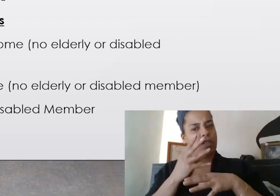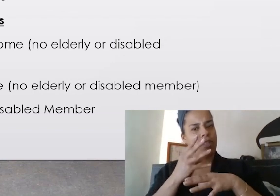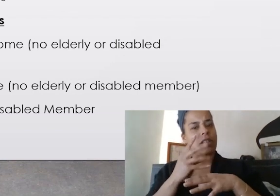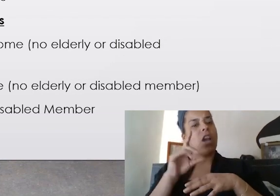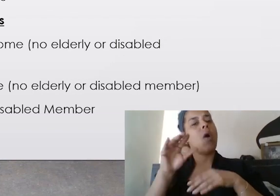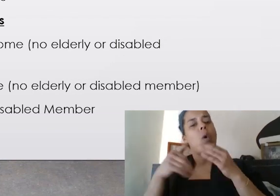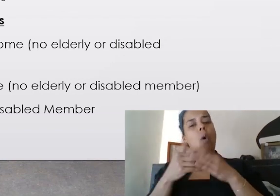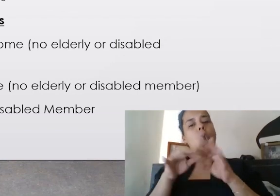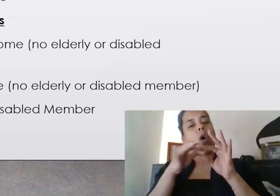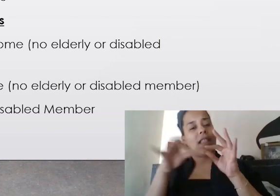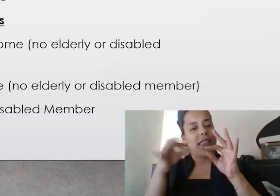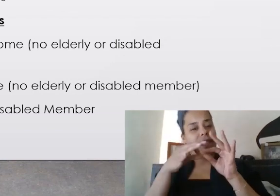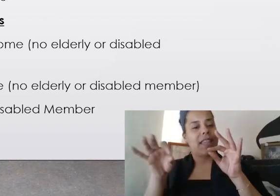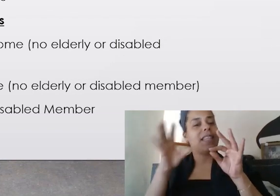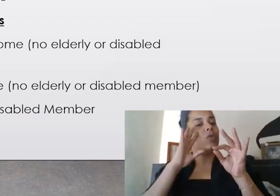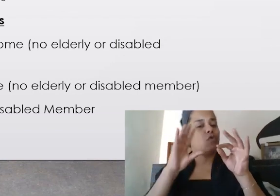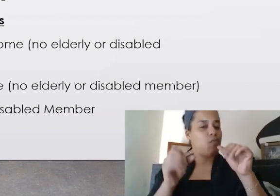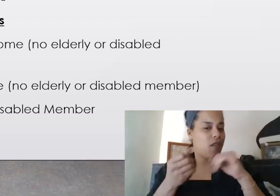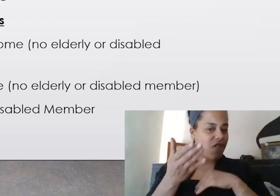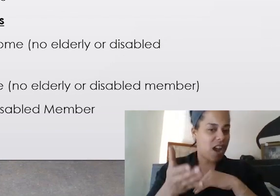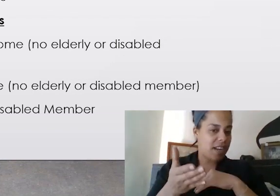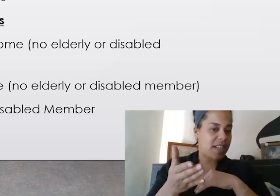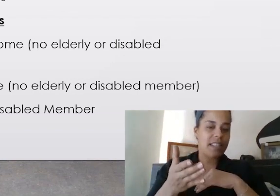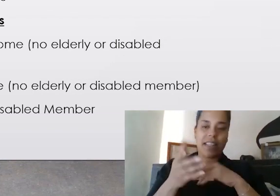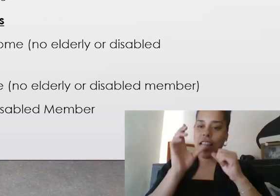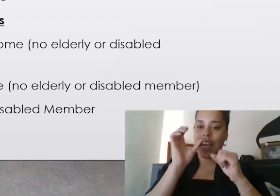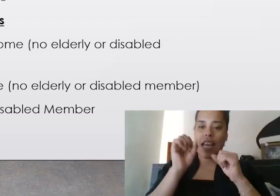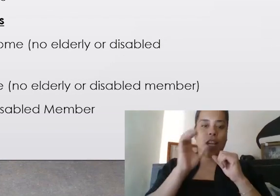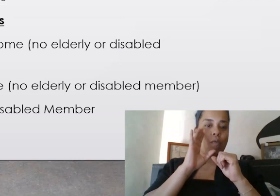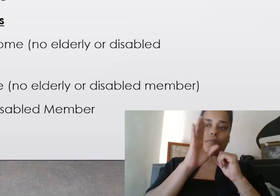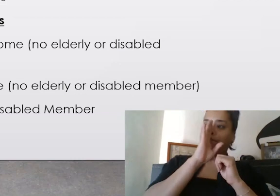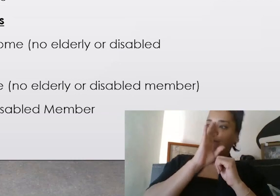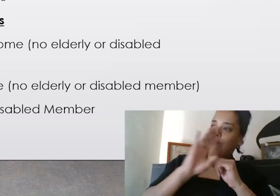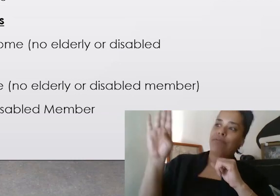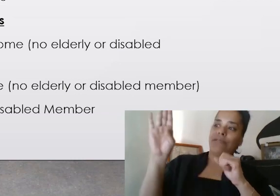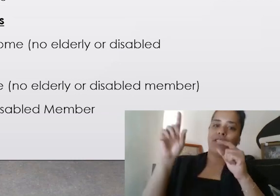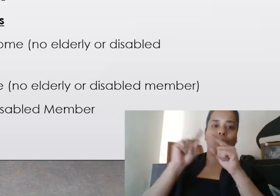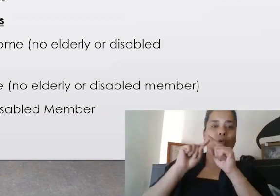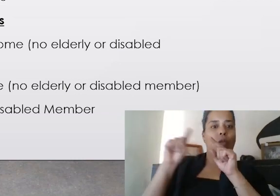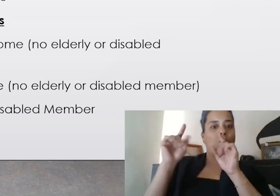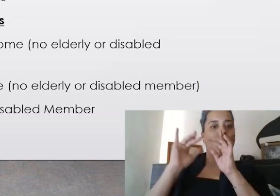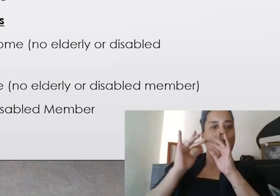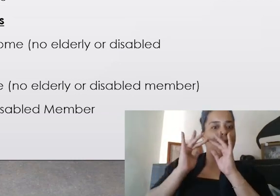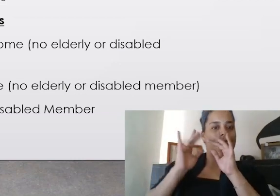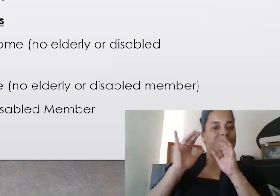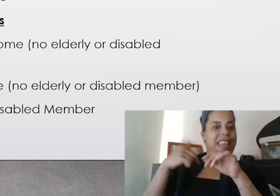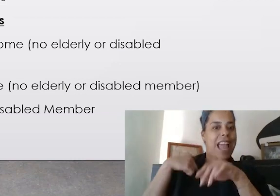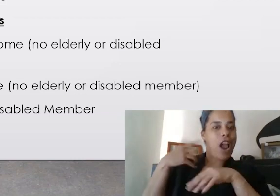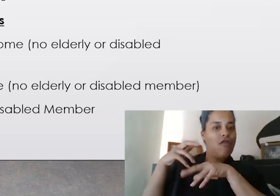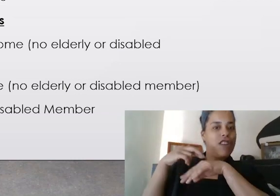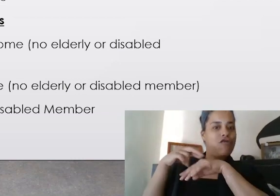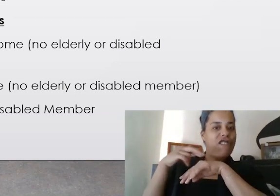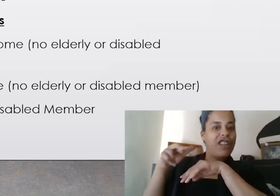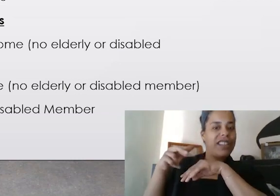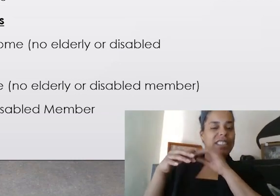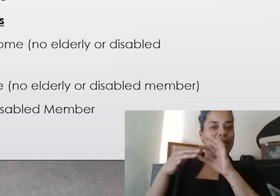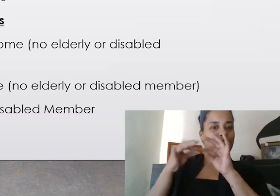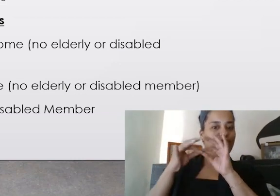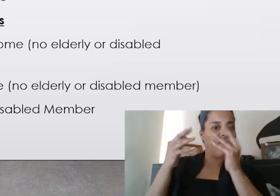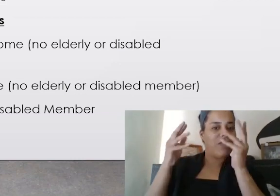will be provided, and it will take you straight and directly to the websites that I reference. All of